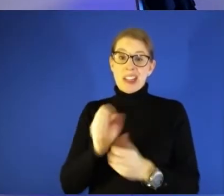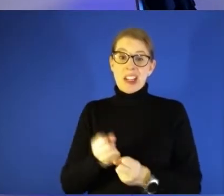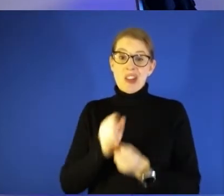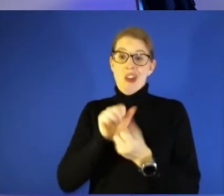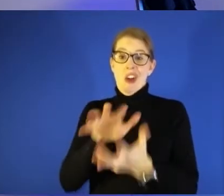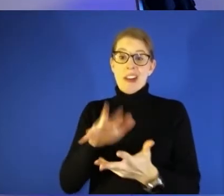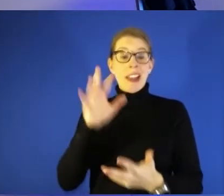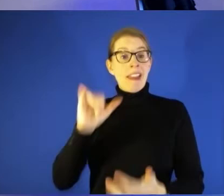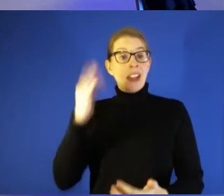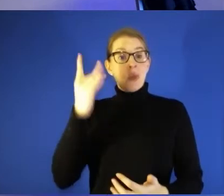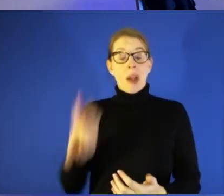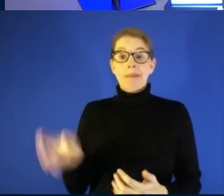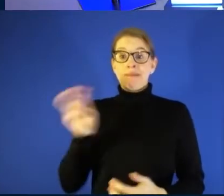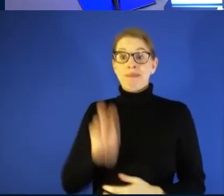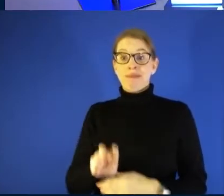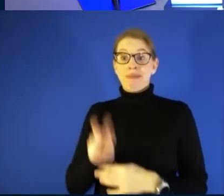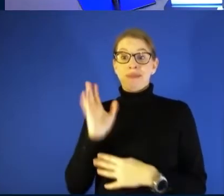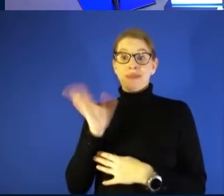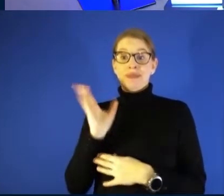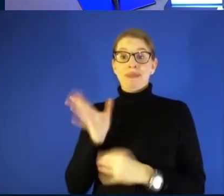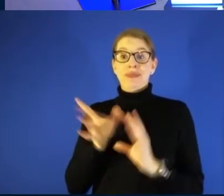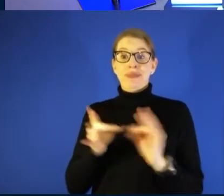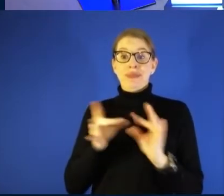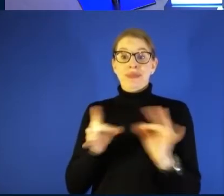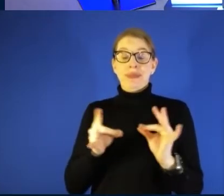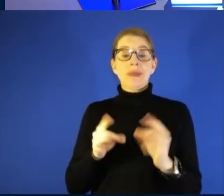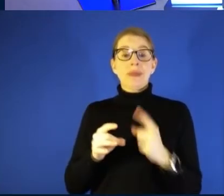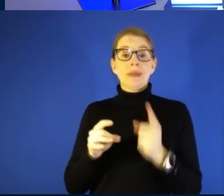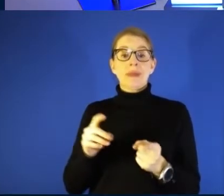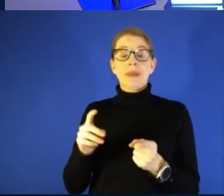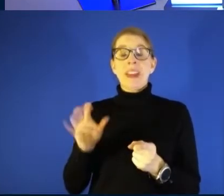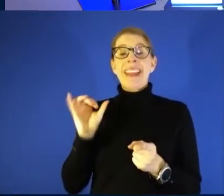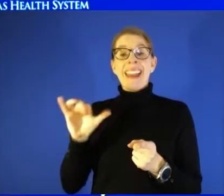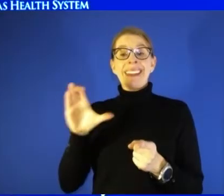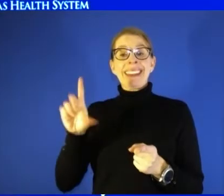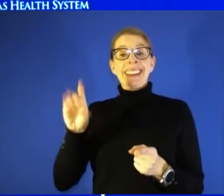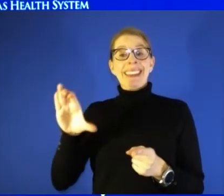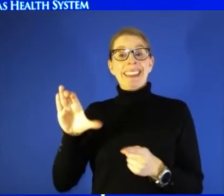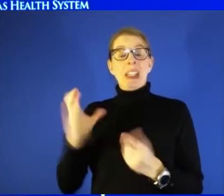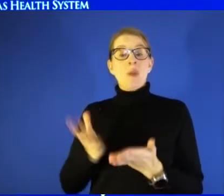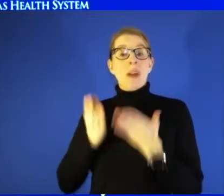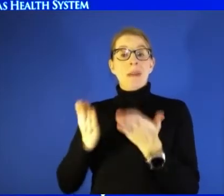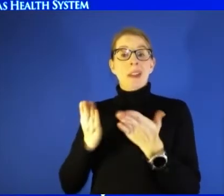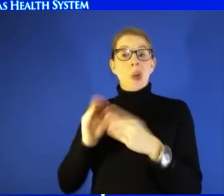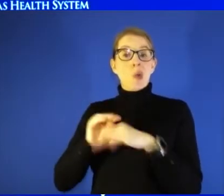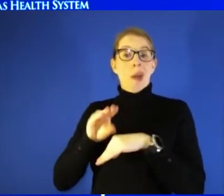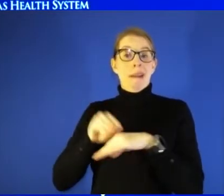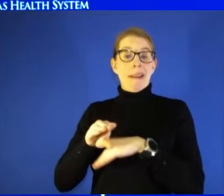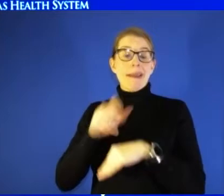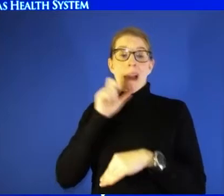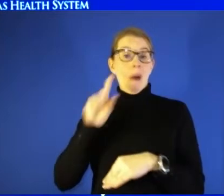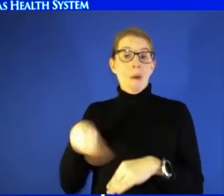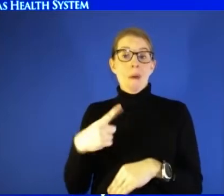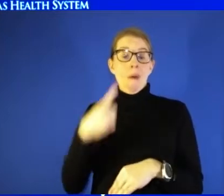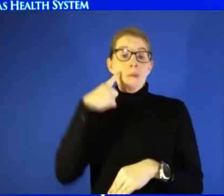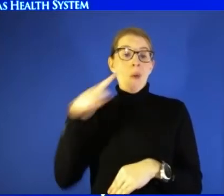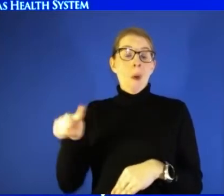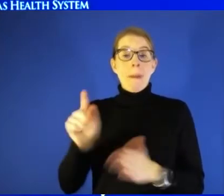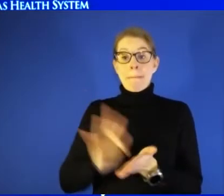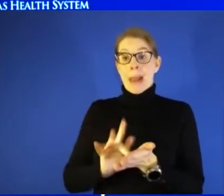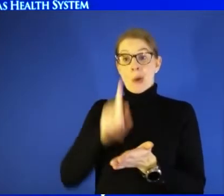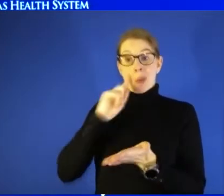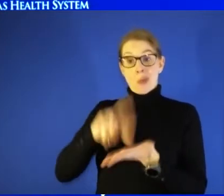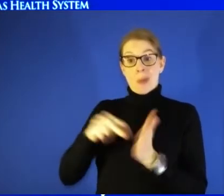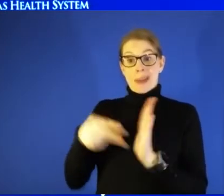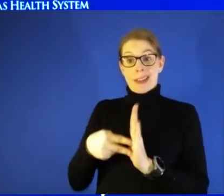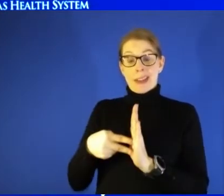back on. And I would say, too, that is the CDC recommendation and guidance. Again, it's not just for necessarily medical purposes. It is